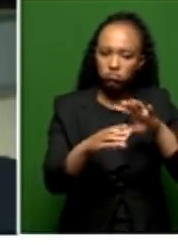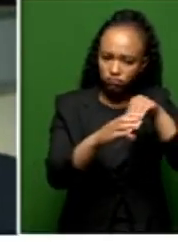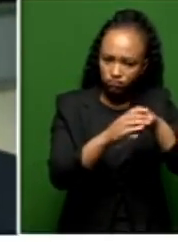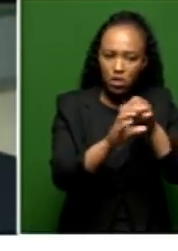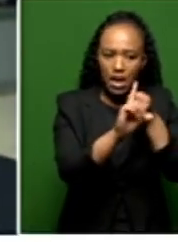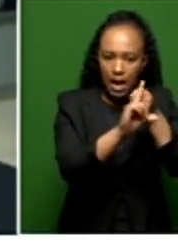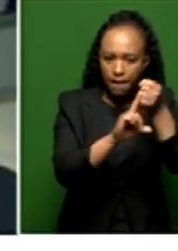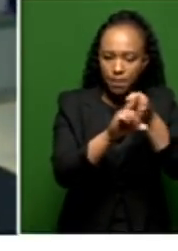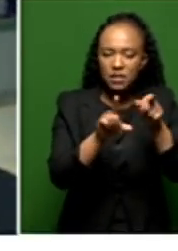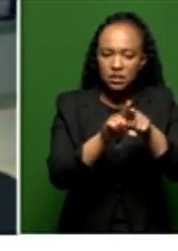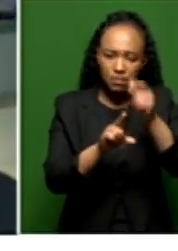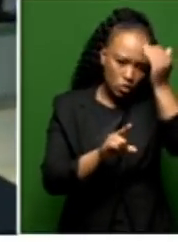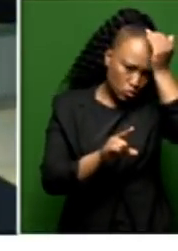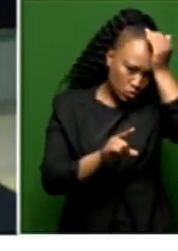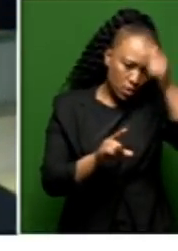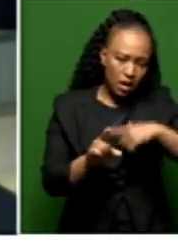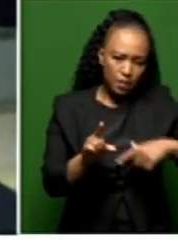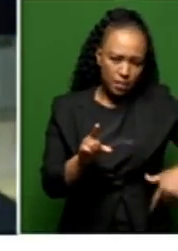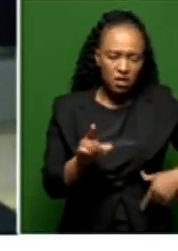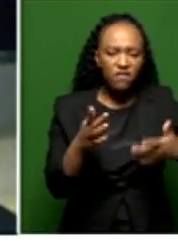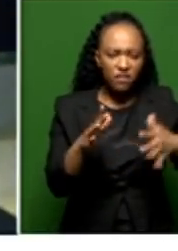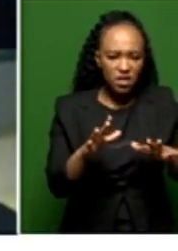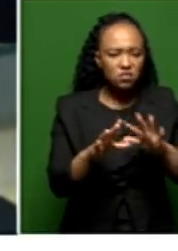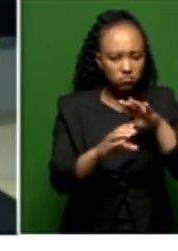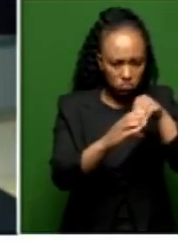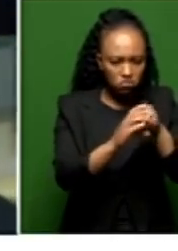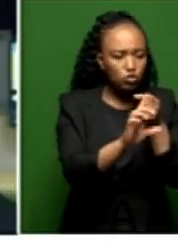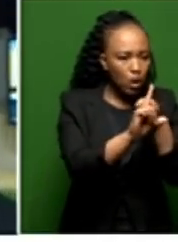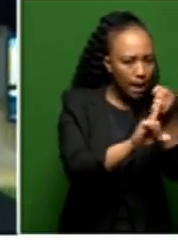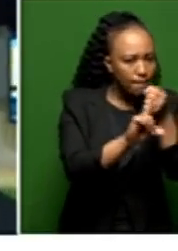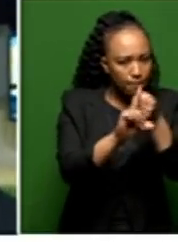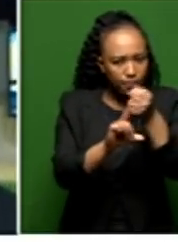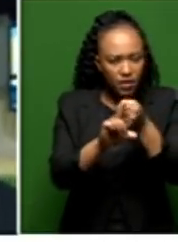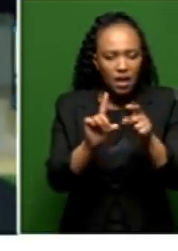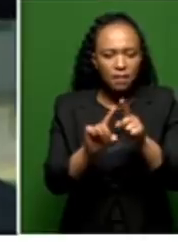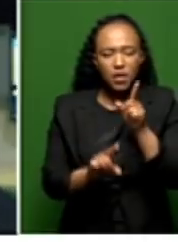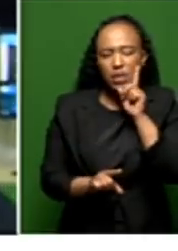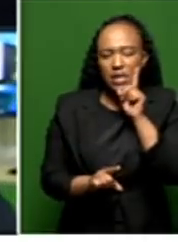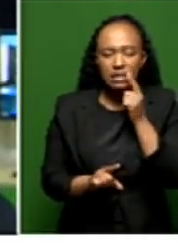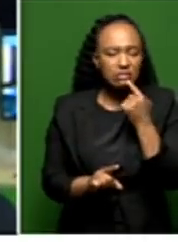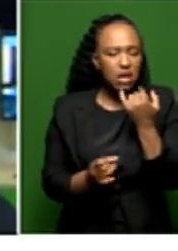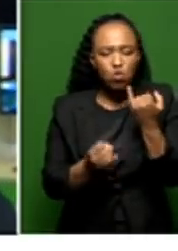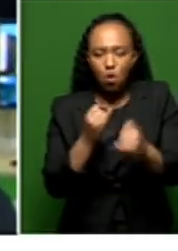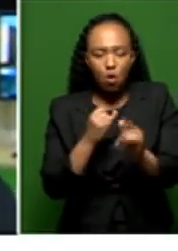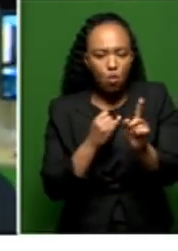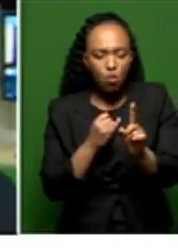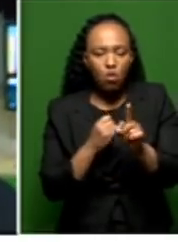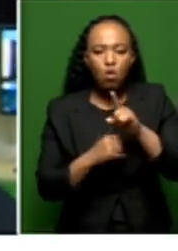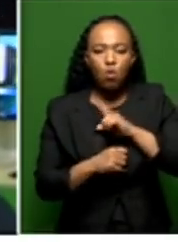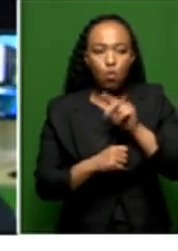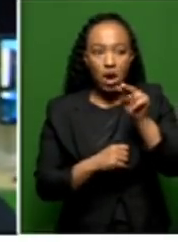put his weight on the campaign. We're still analyzing what could have gone wrong, particularly in the north